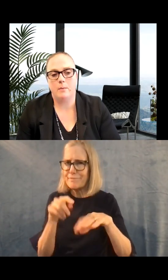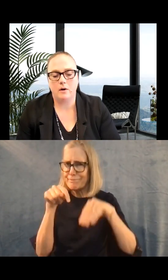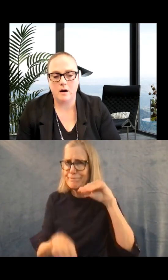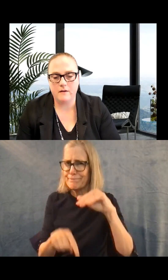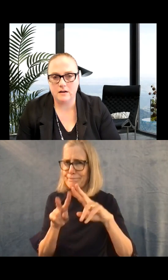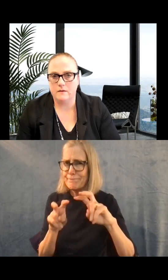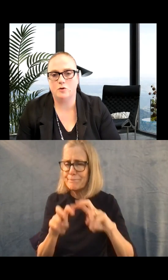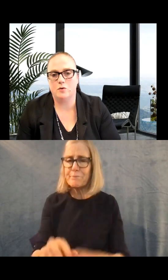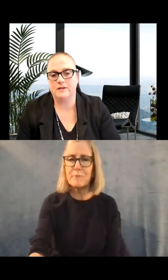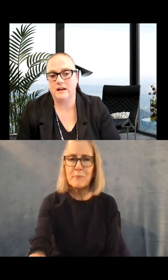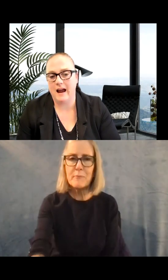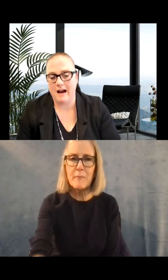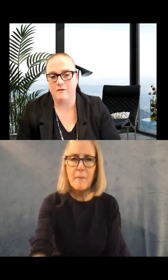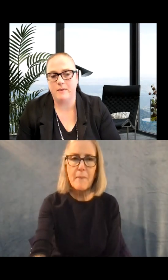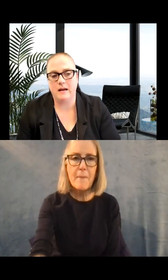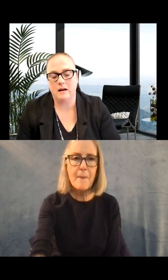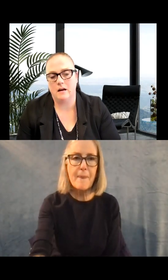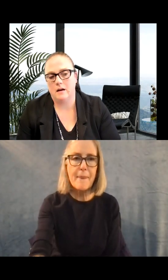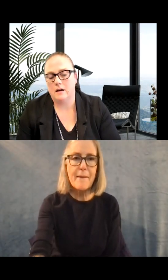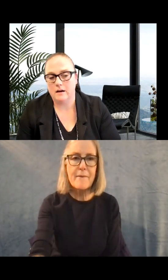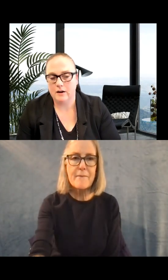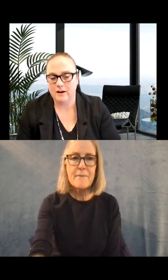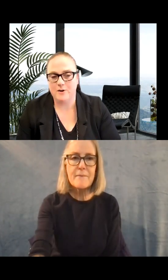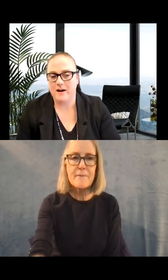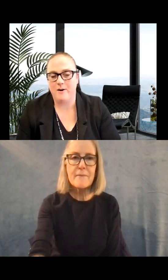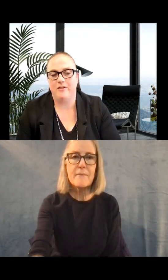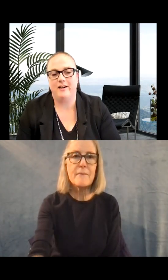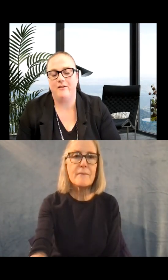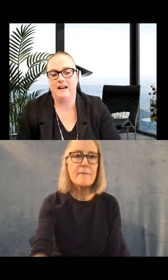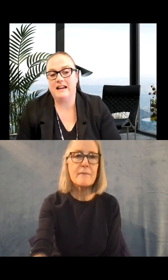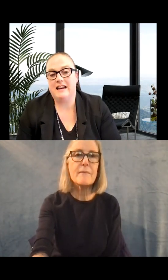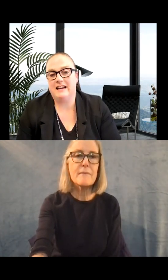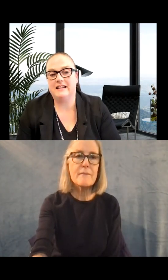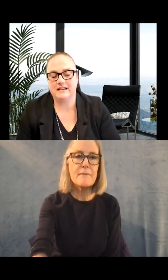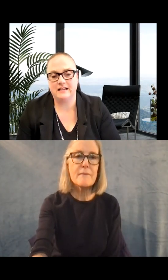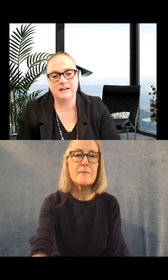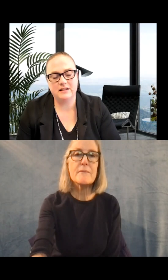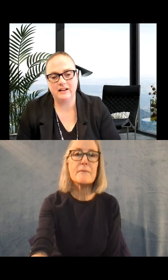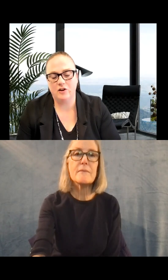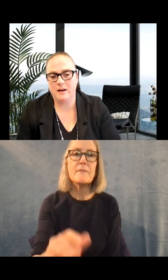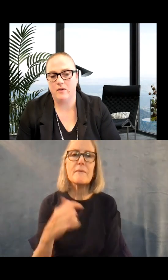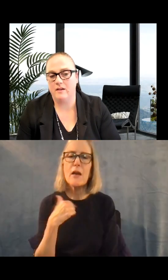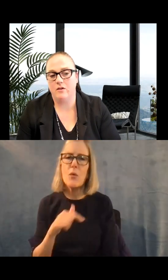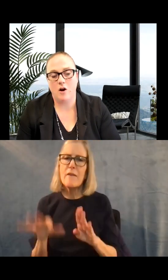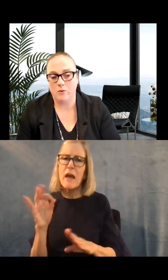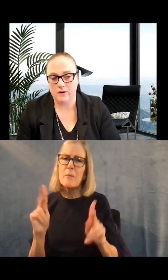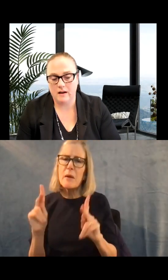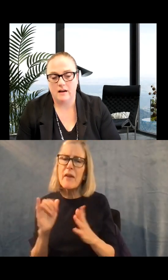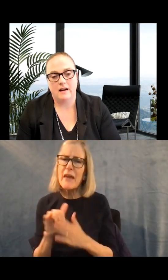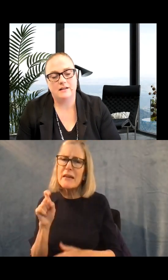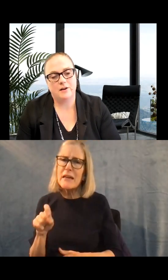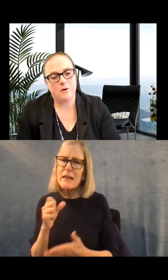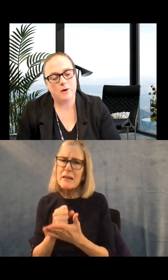a number of individuals that have been out there that needing an assistance, in particular people that live